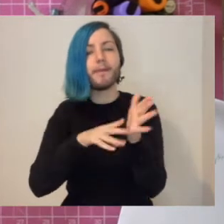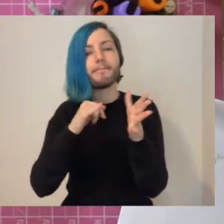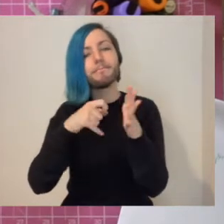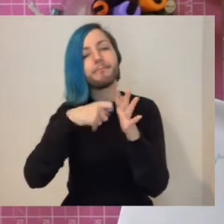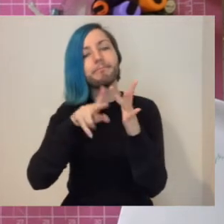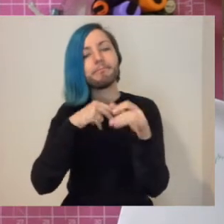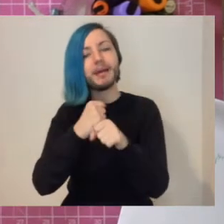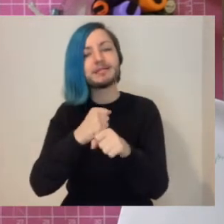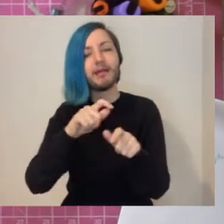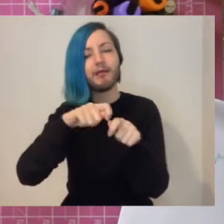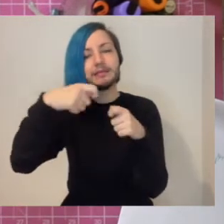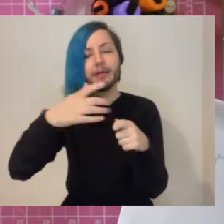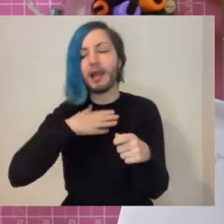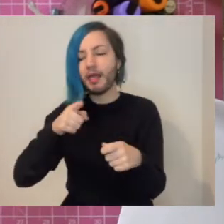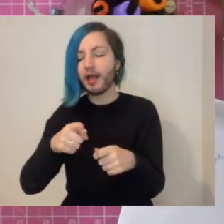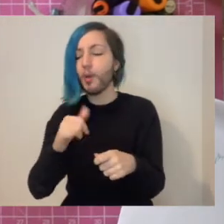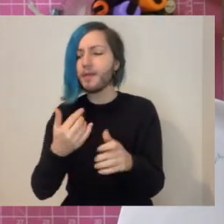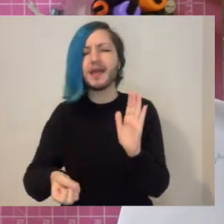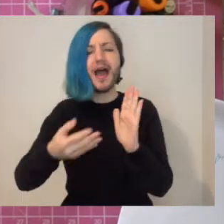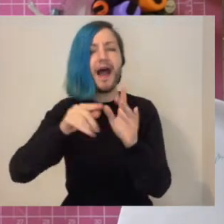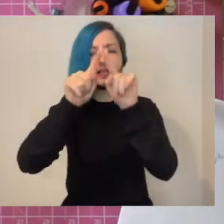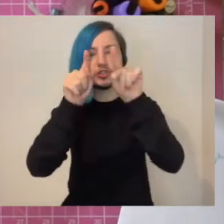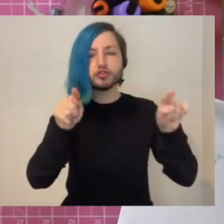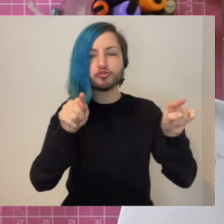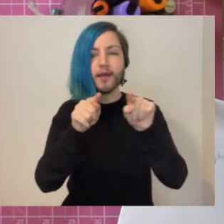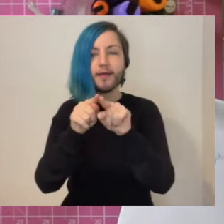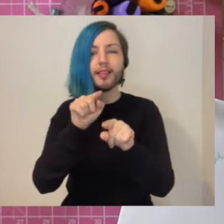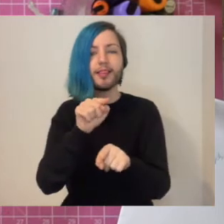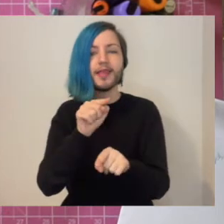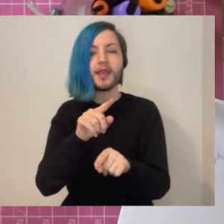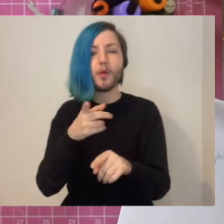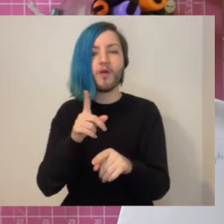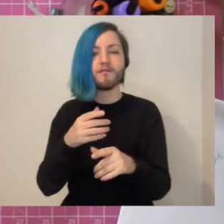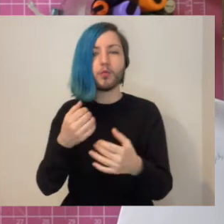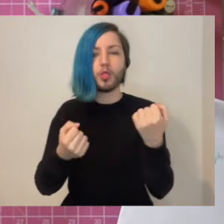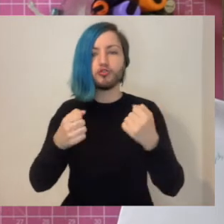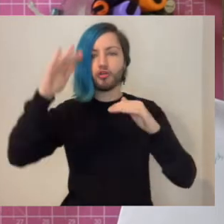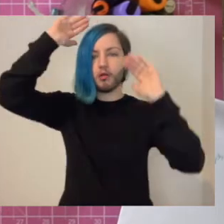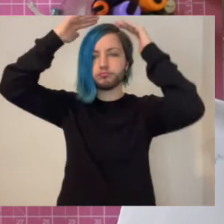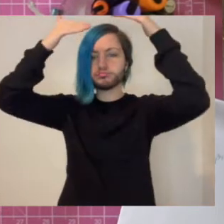And maybe I'll have a triangle here for the truck bit.